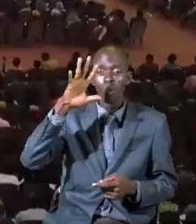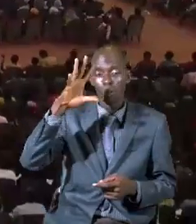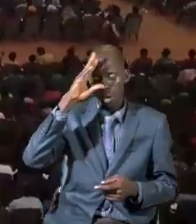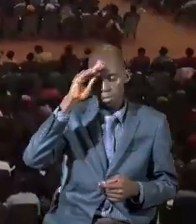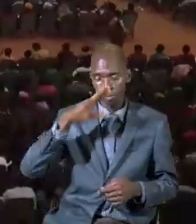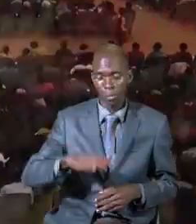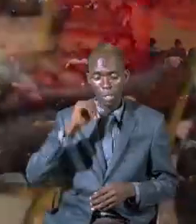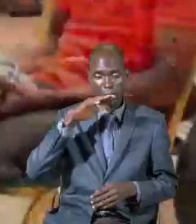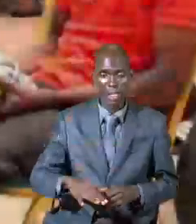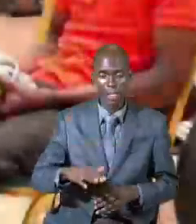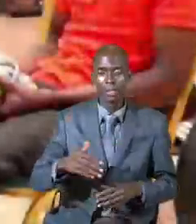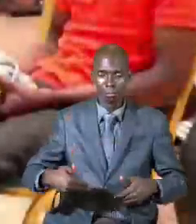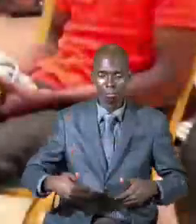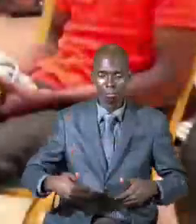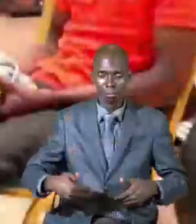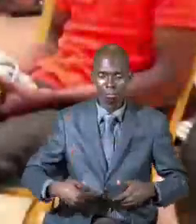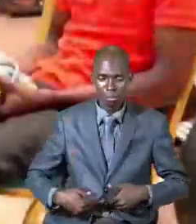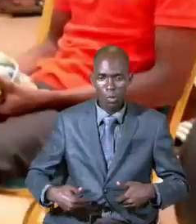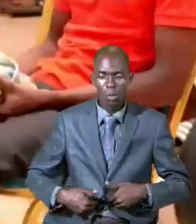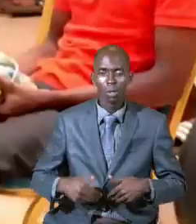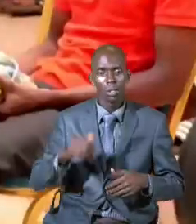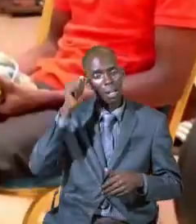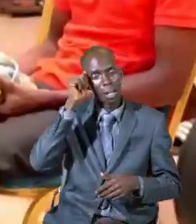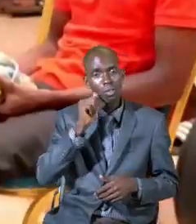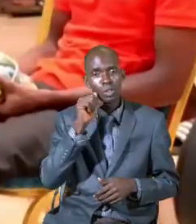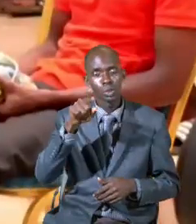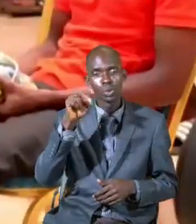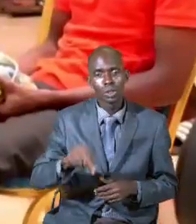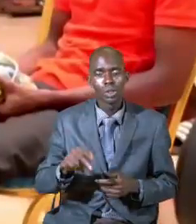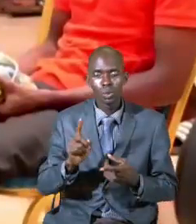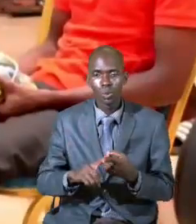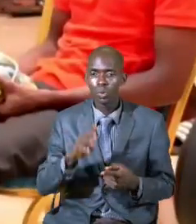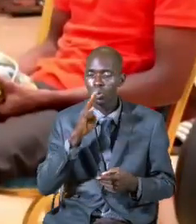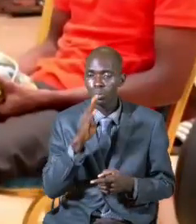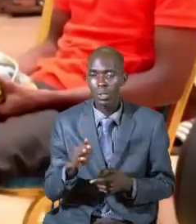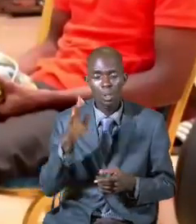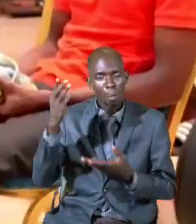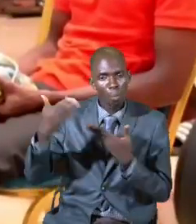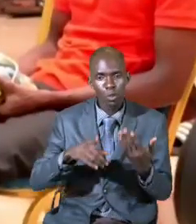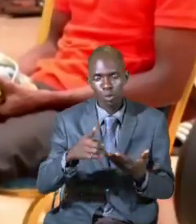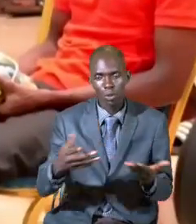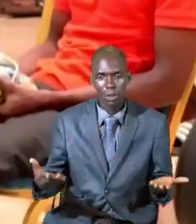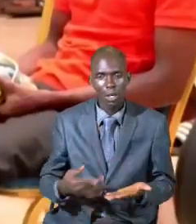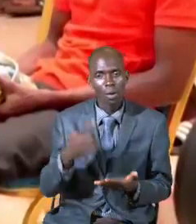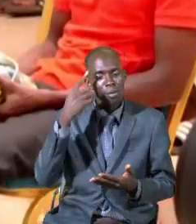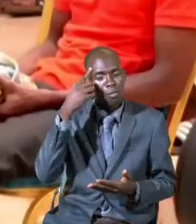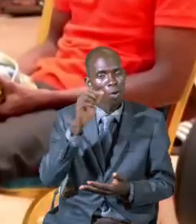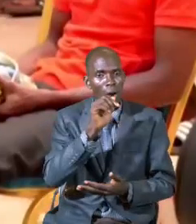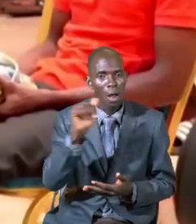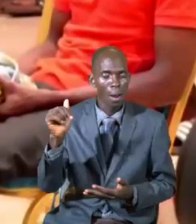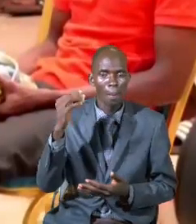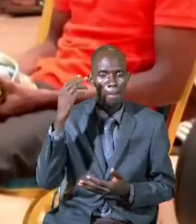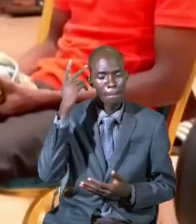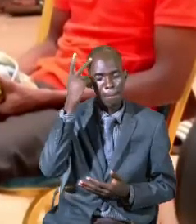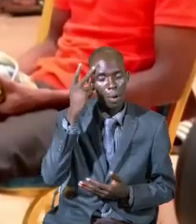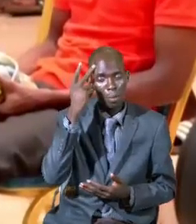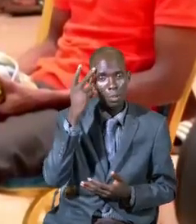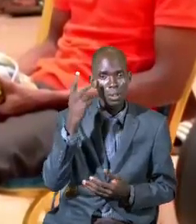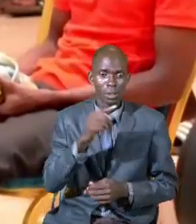you ought to be. He brought you here for a purpose. The Lord give you